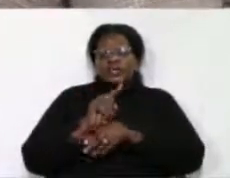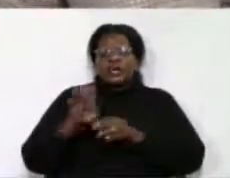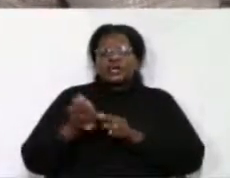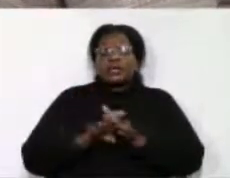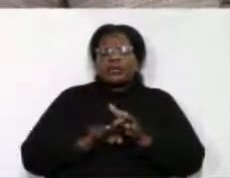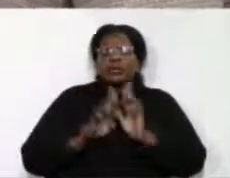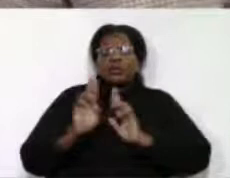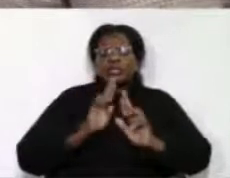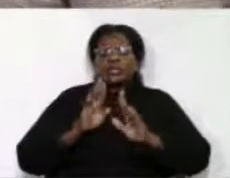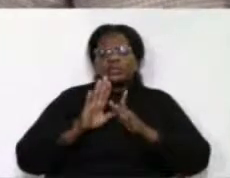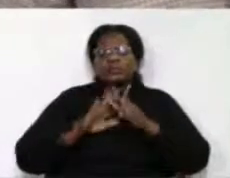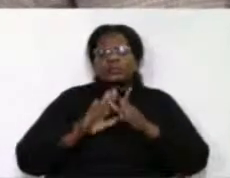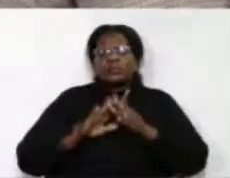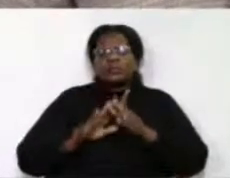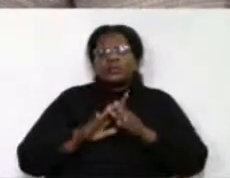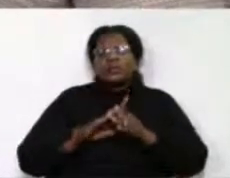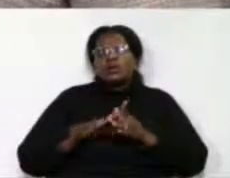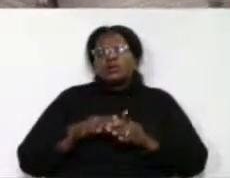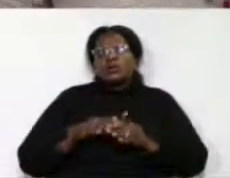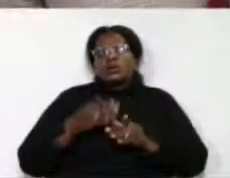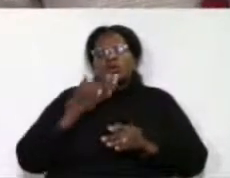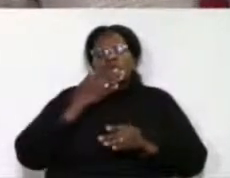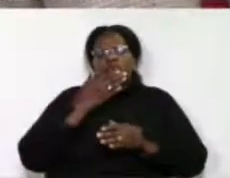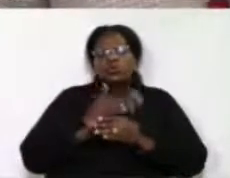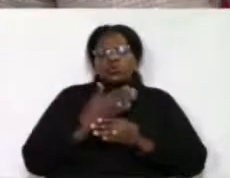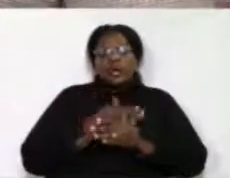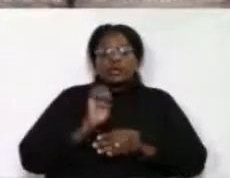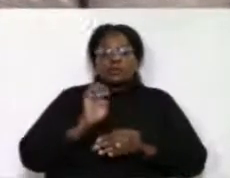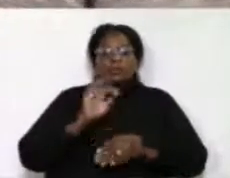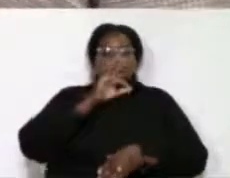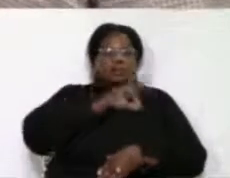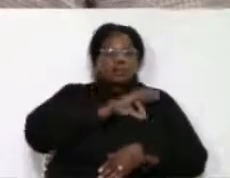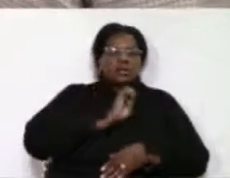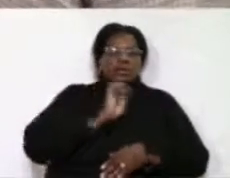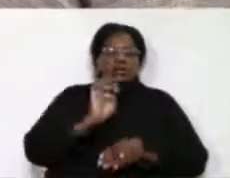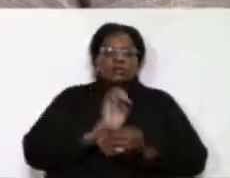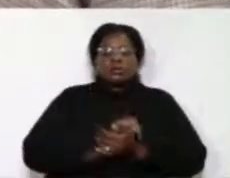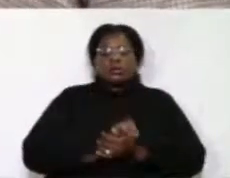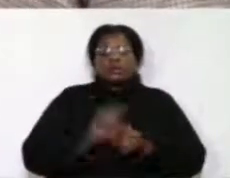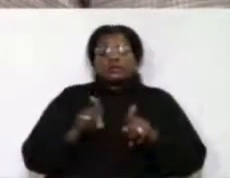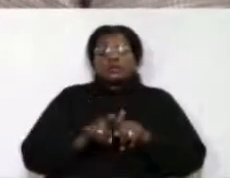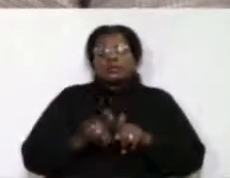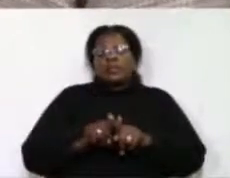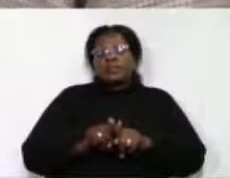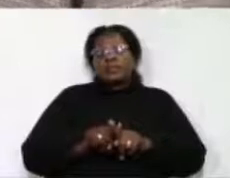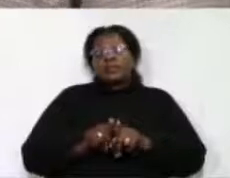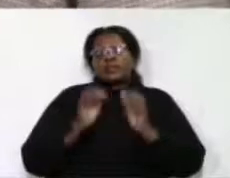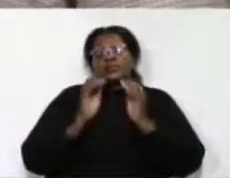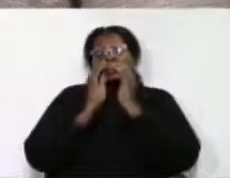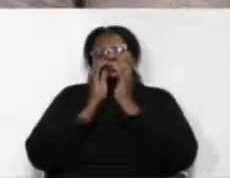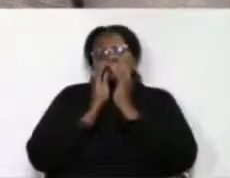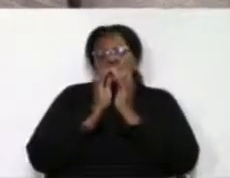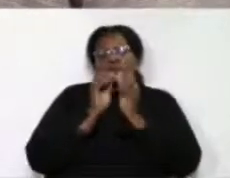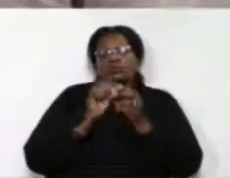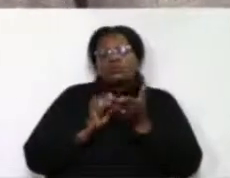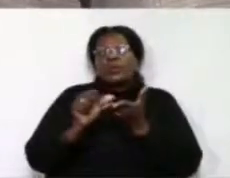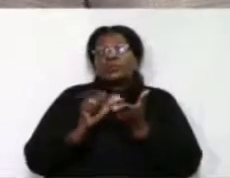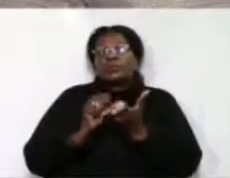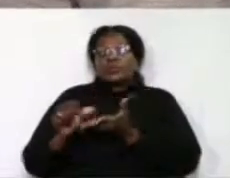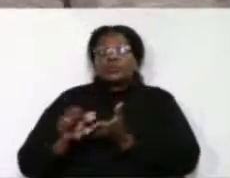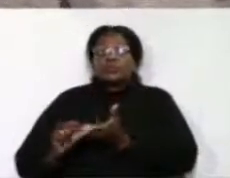about labor. How much do you want to pay yourself? Labor is salaries, including social security, benefits, and possibly overtime. And